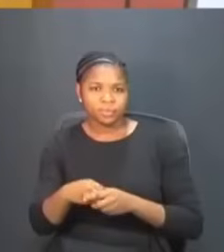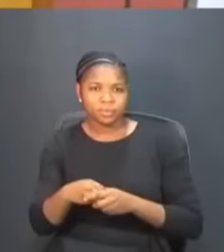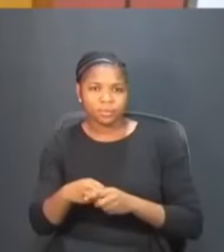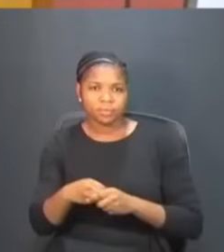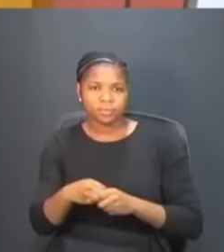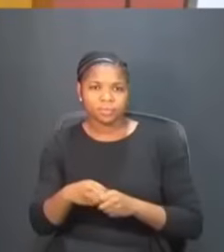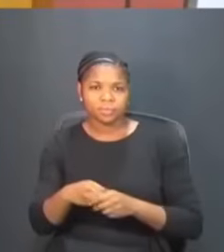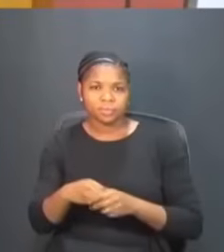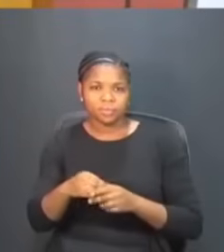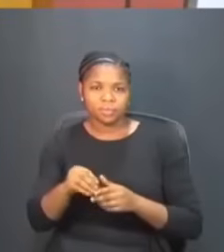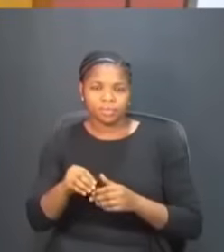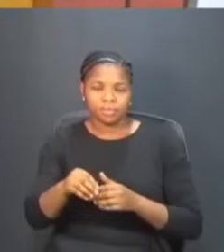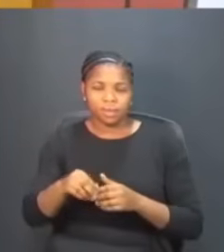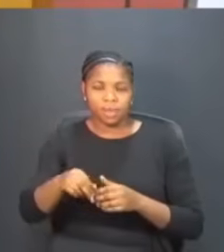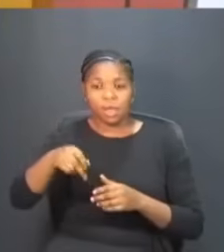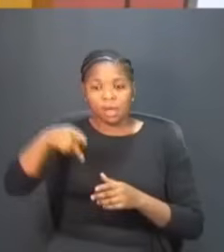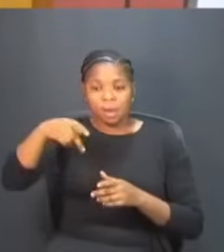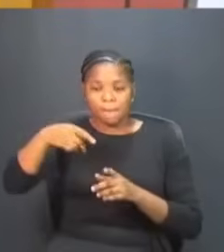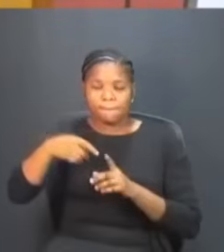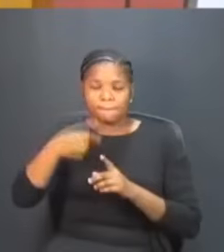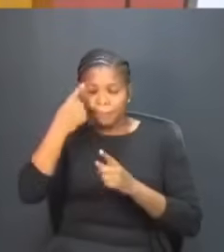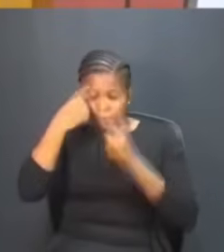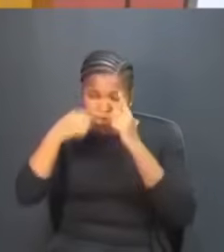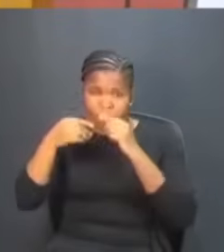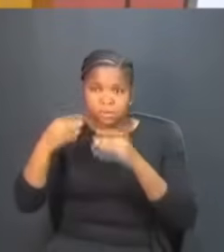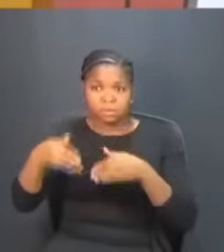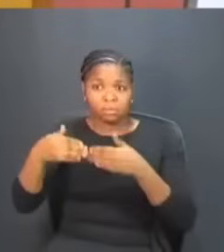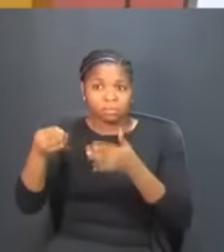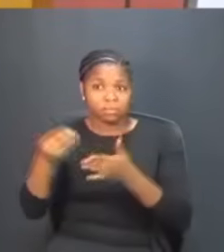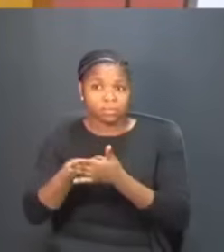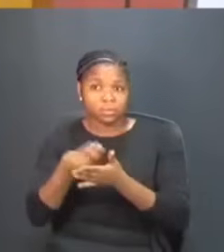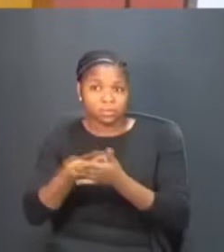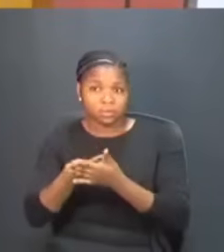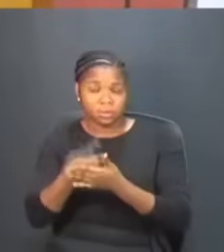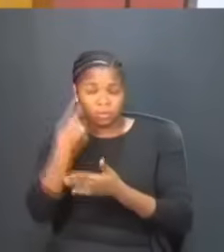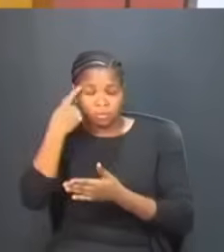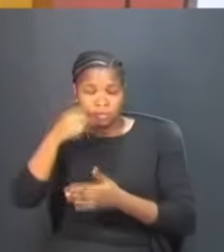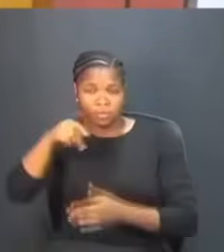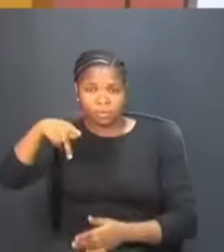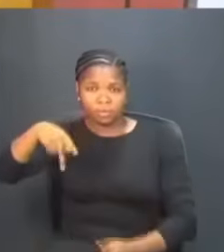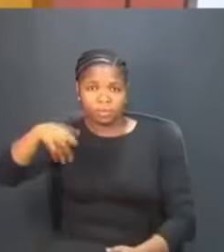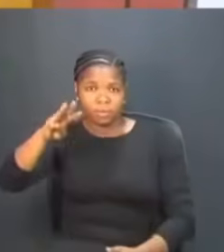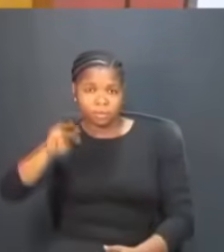seedlings since 2019. Yes, Honourable Minister.